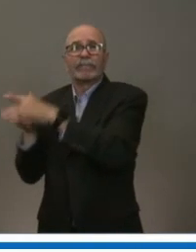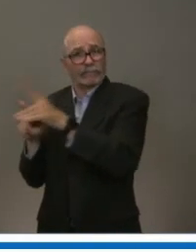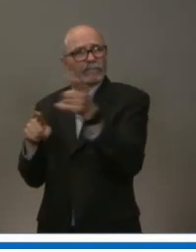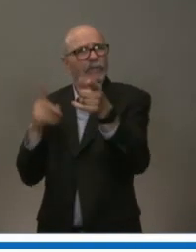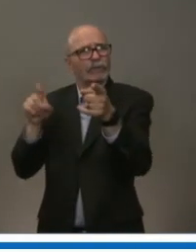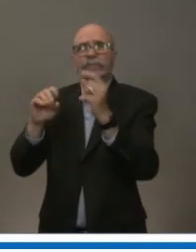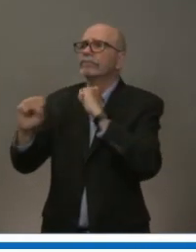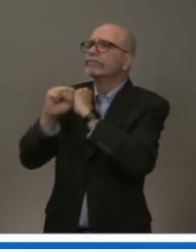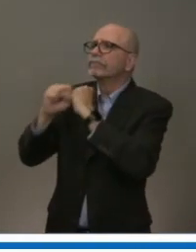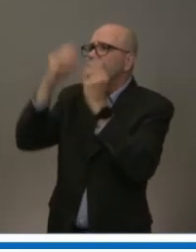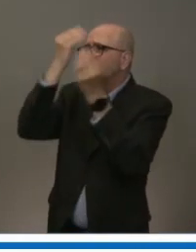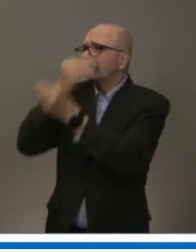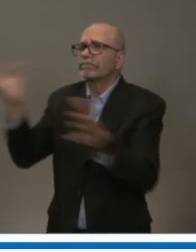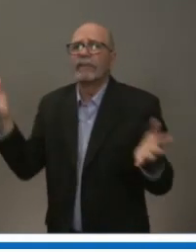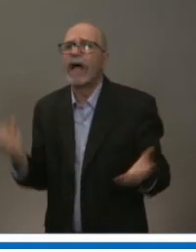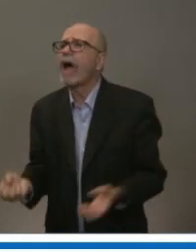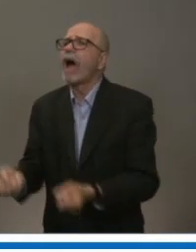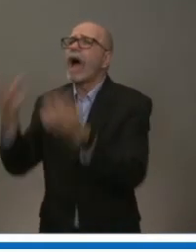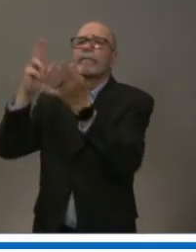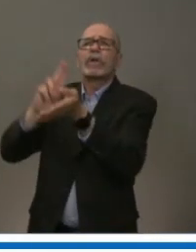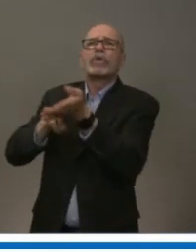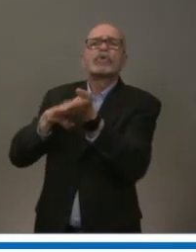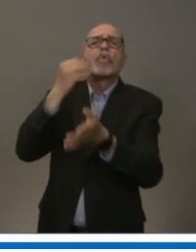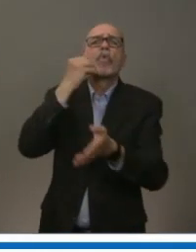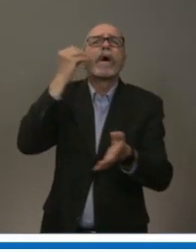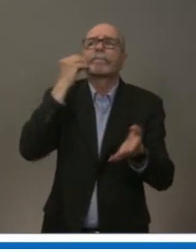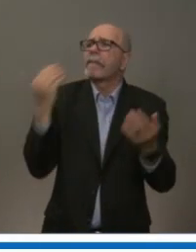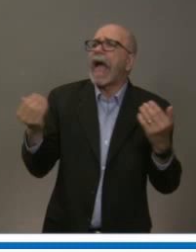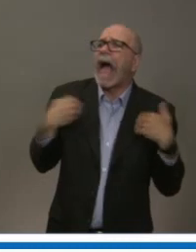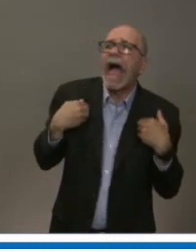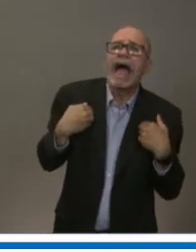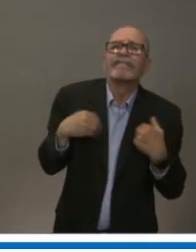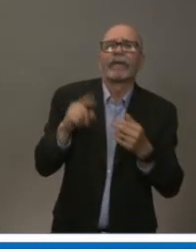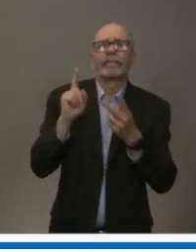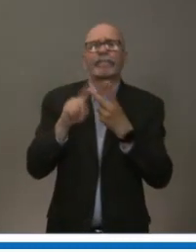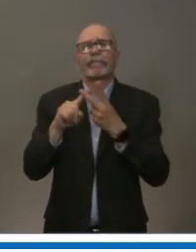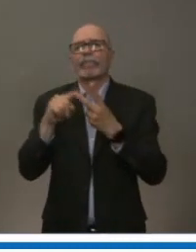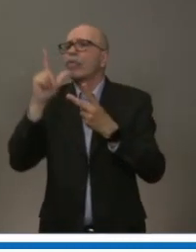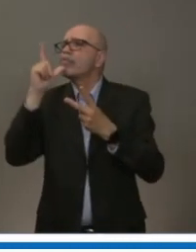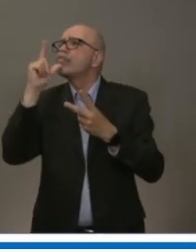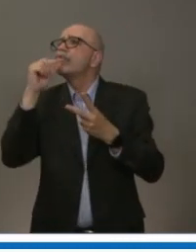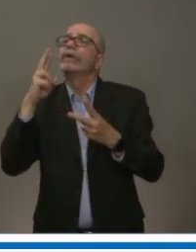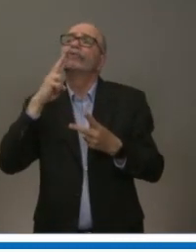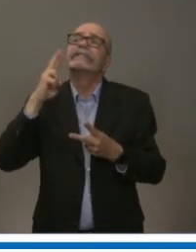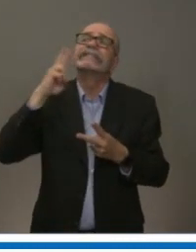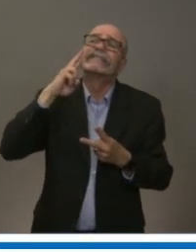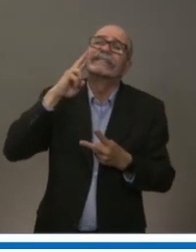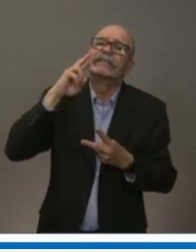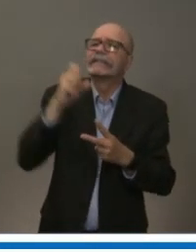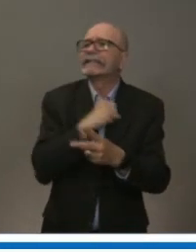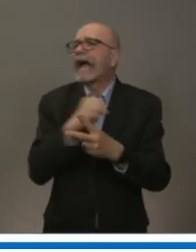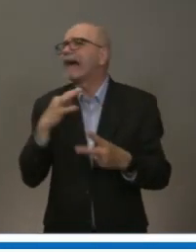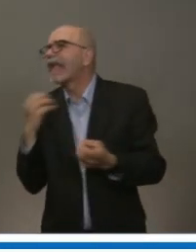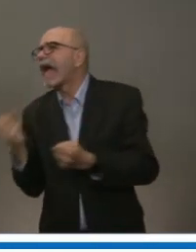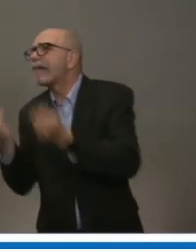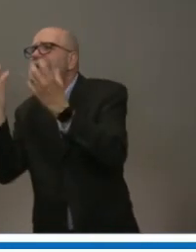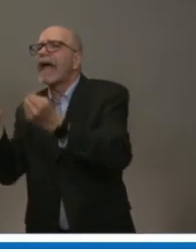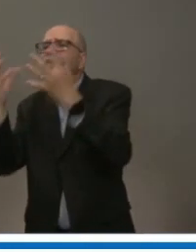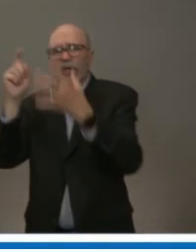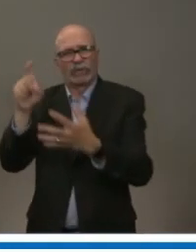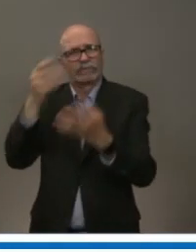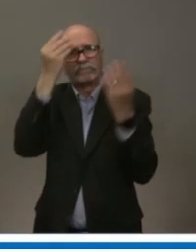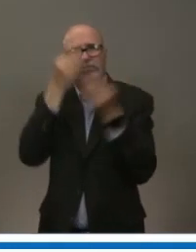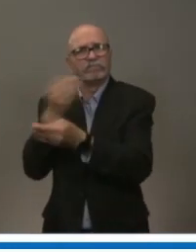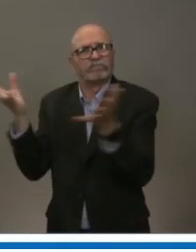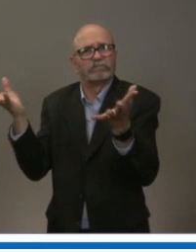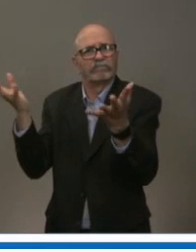across the province now have cases, whether it be residents or staff, of the virus? So we're looking at ways we may be able to present all that from a